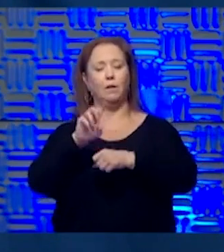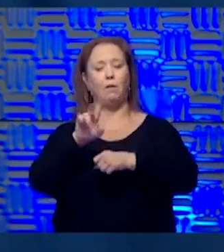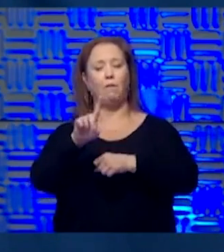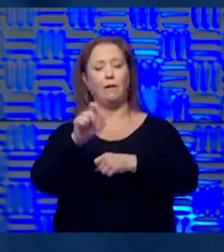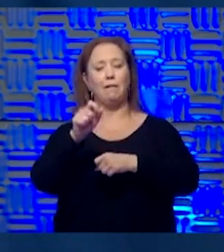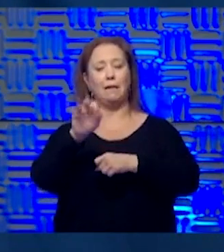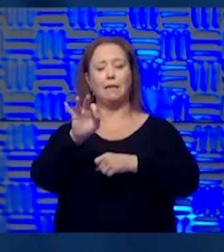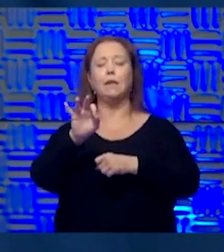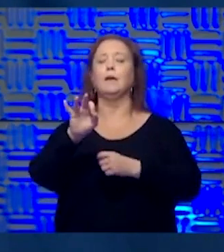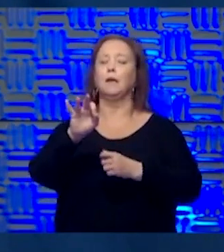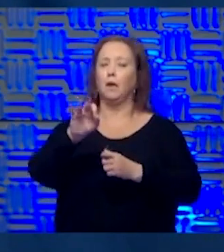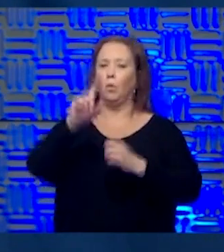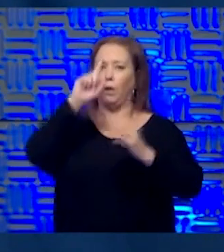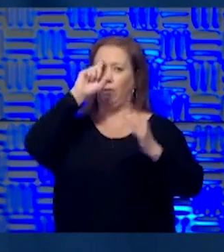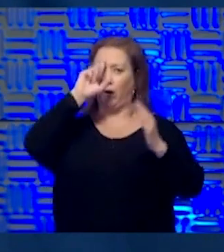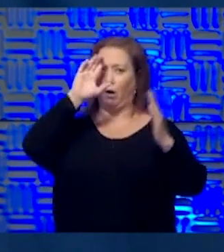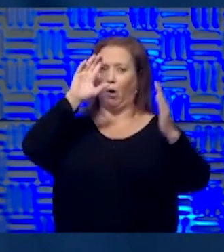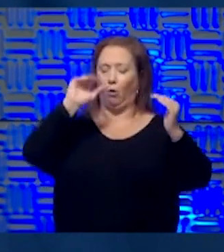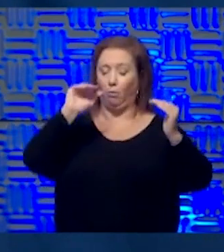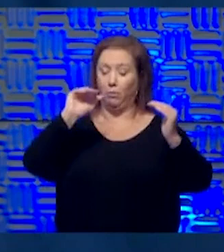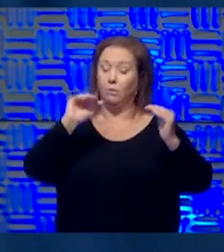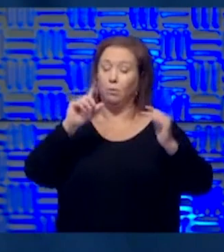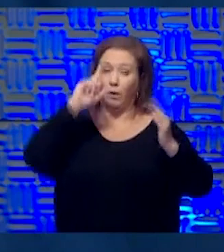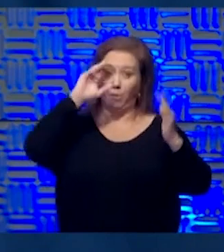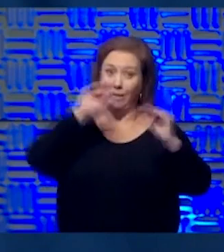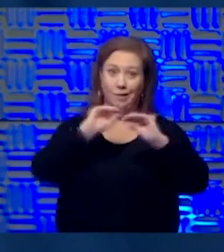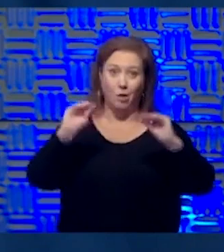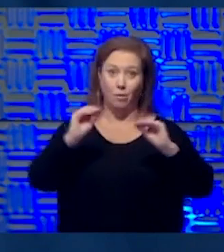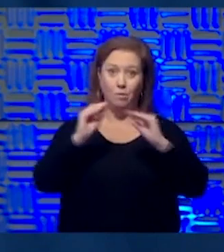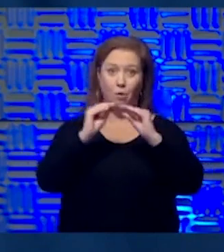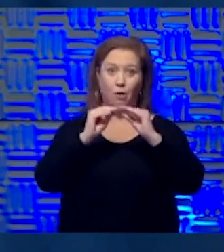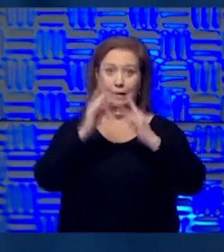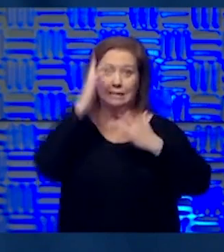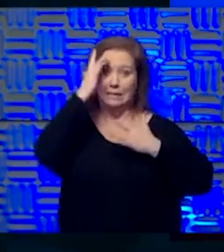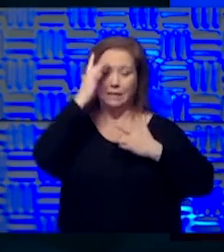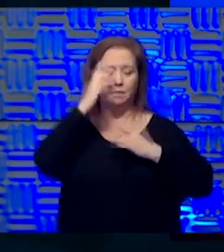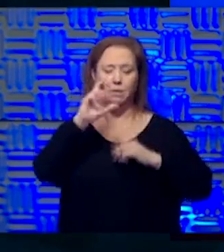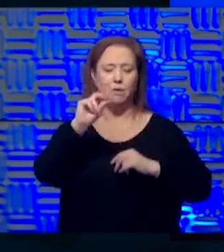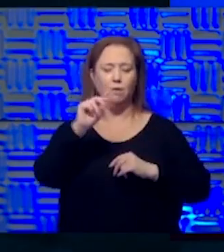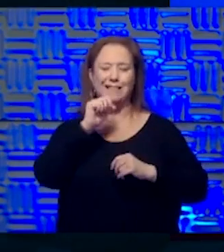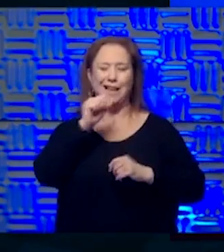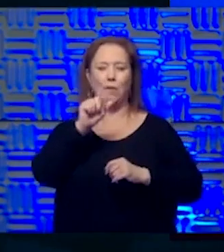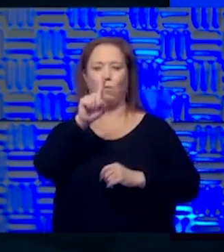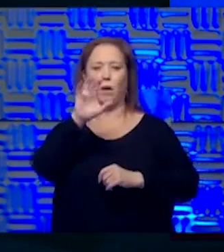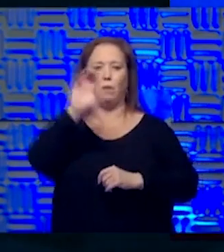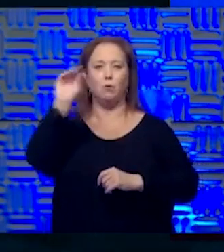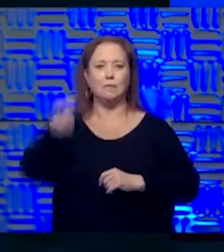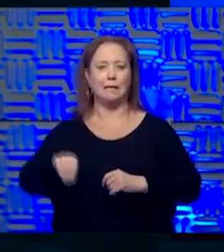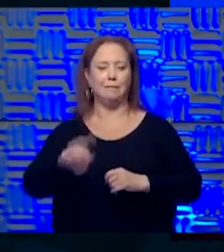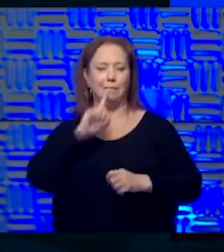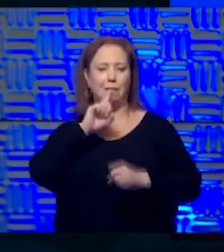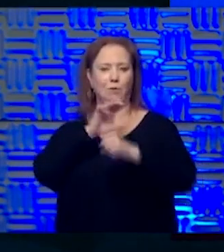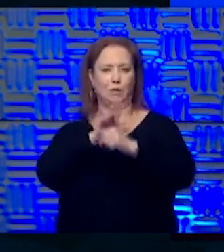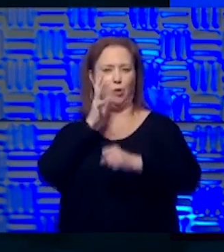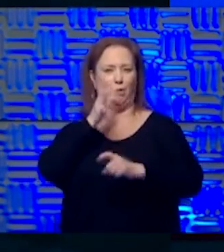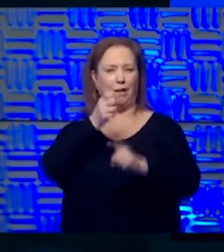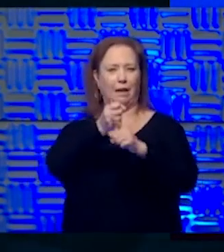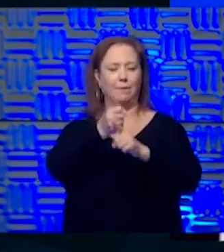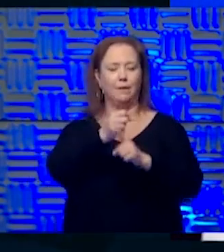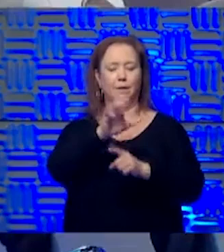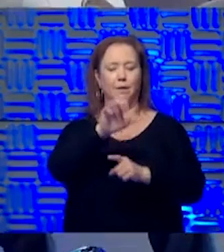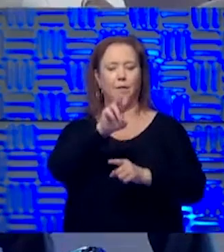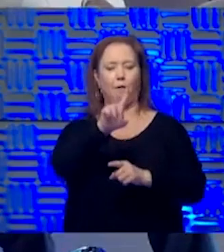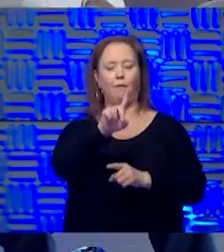it. We don't. We would prefer nobody else gets it. So it's not inevitable that everybody gets it. So as we wind up today, let me turn to